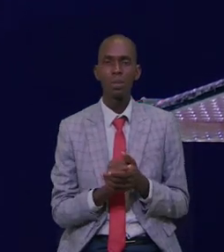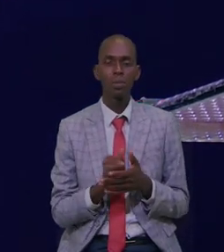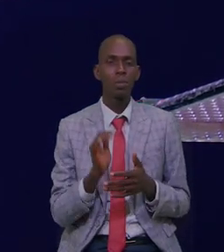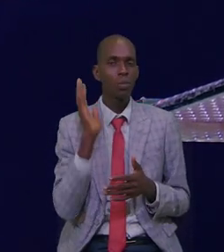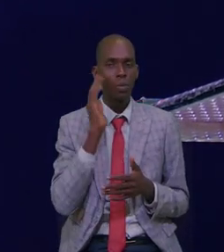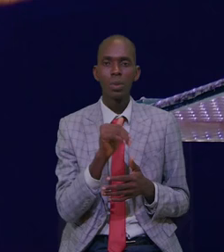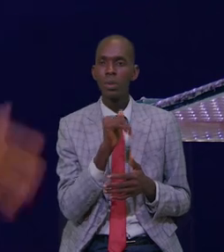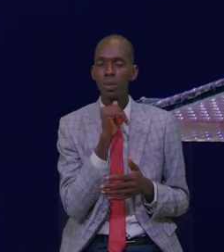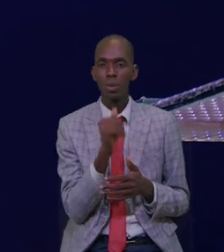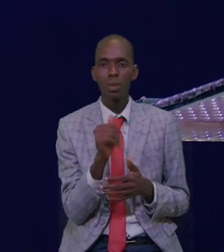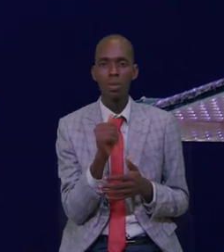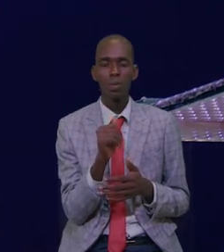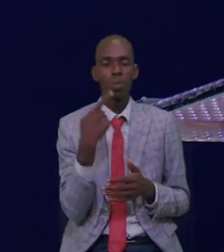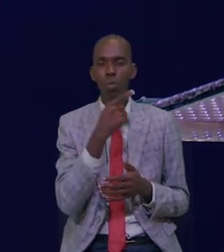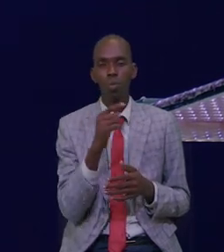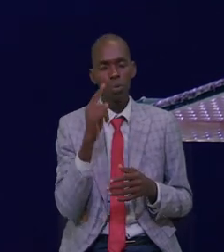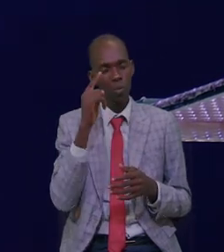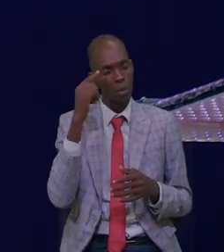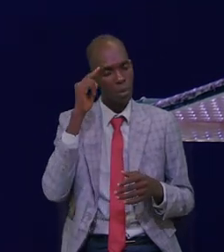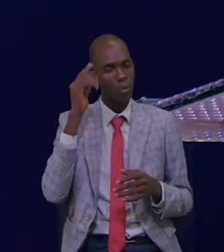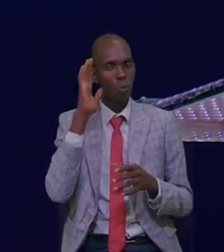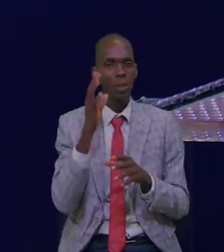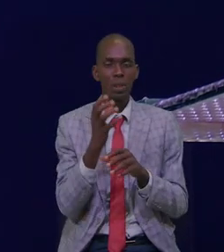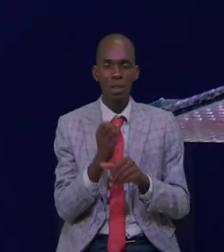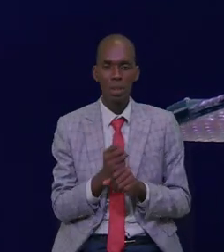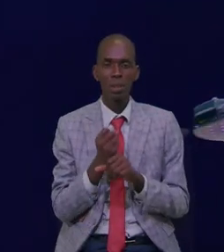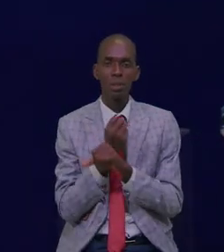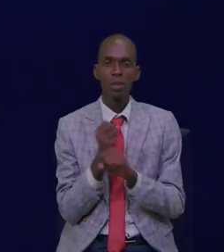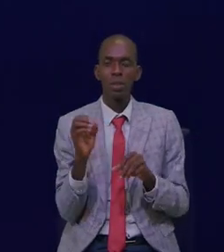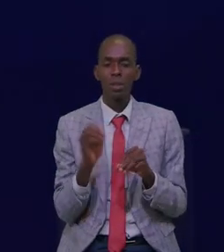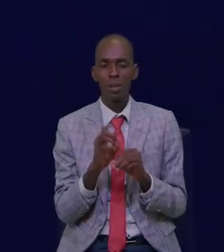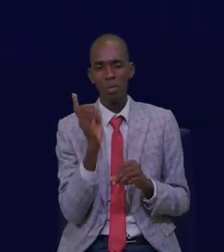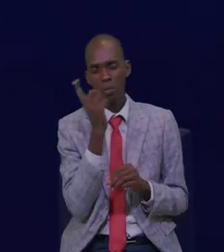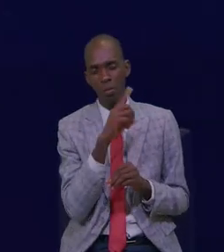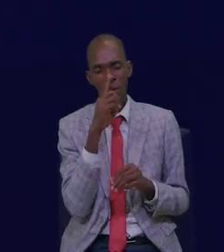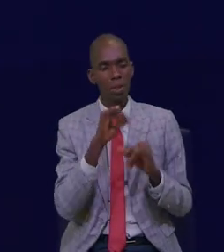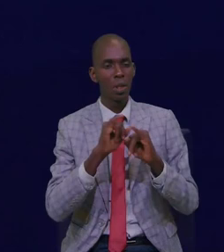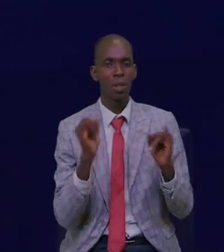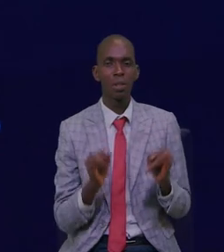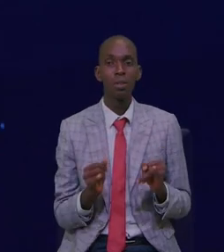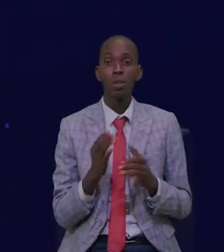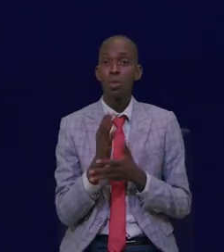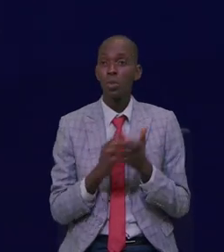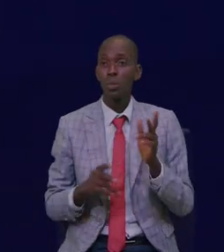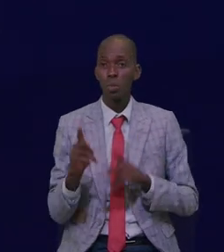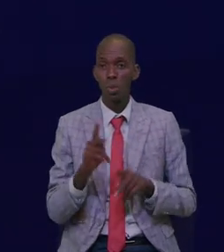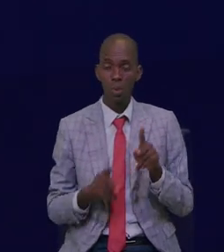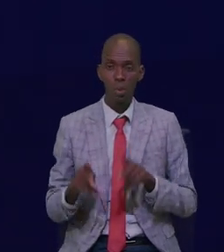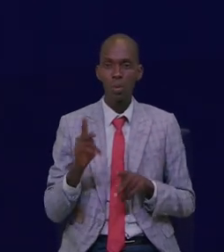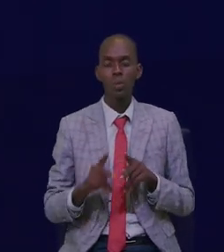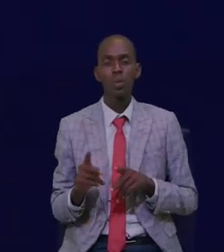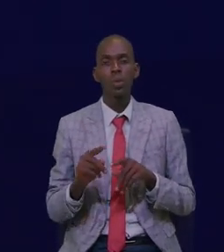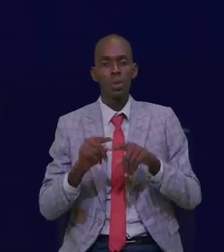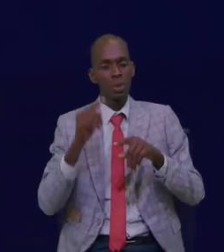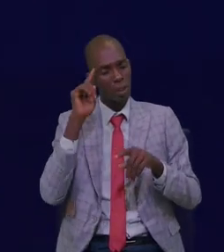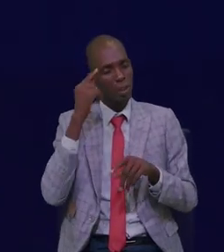false gods, in false idols, refuge of lies. The people that depend on salvation for the works of their hand.